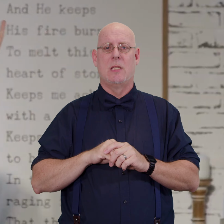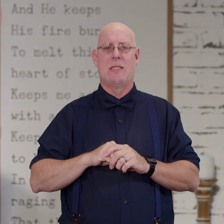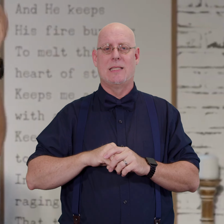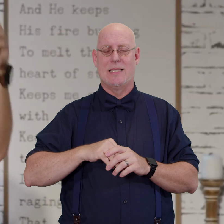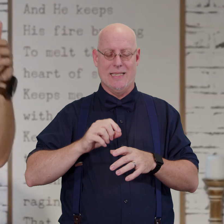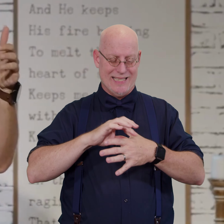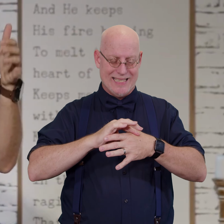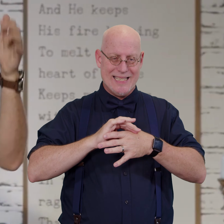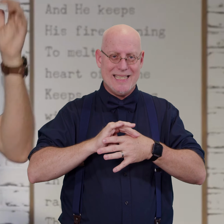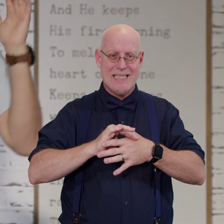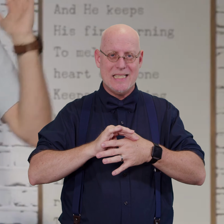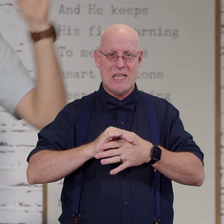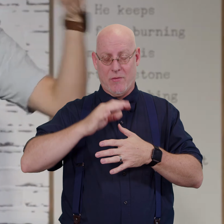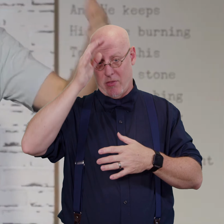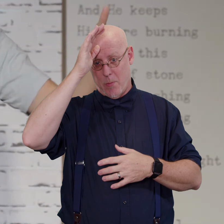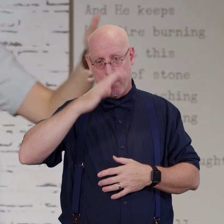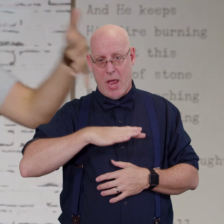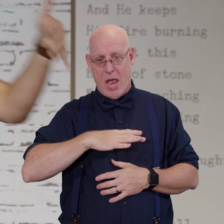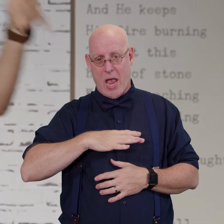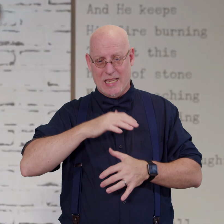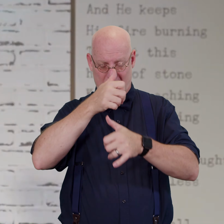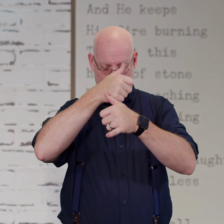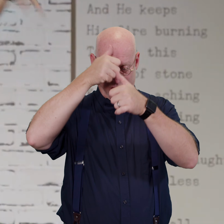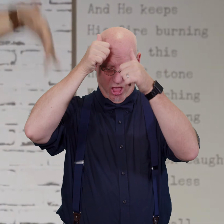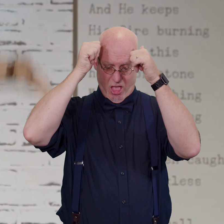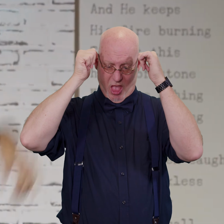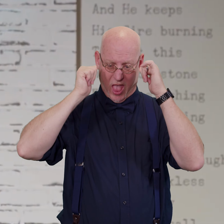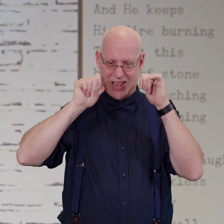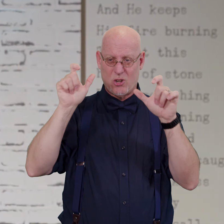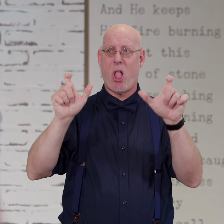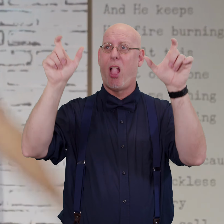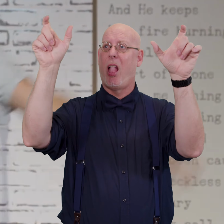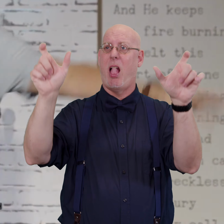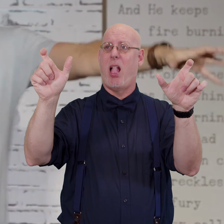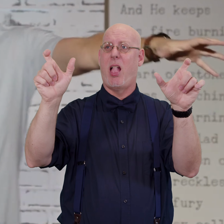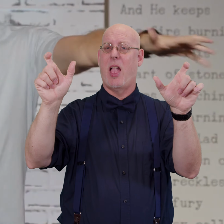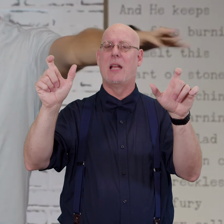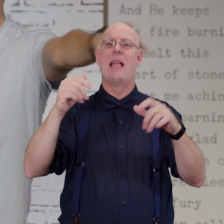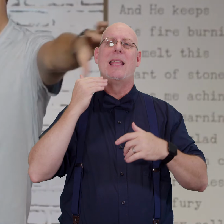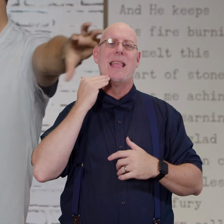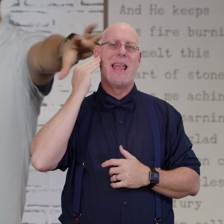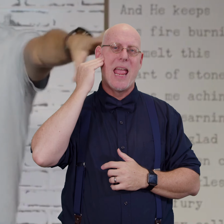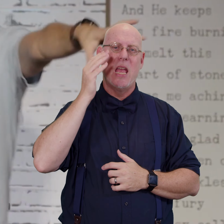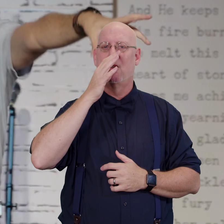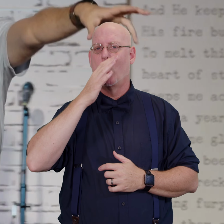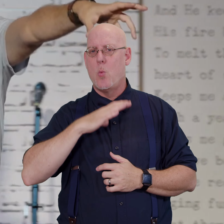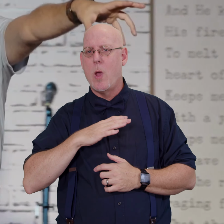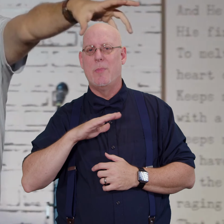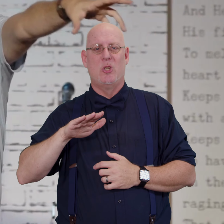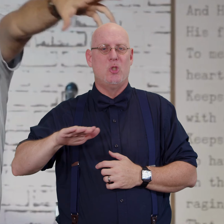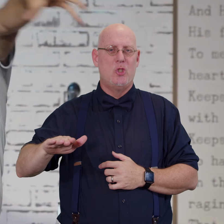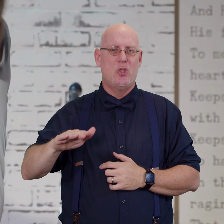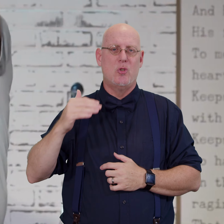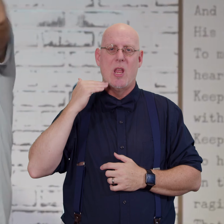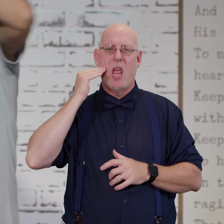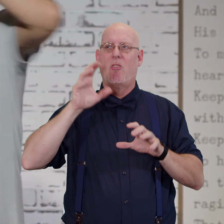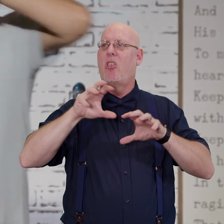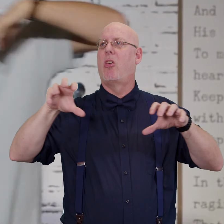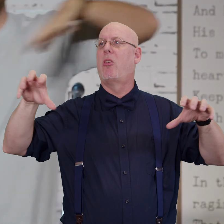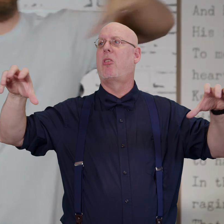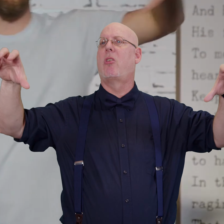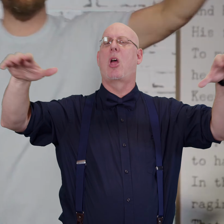the skins of the men that they had conquered in battle, and they would mount the heads of women and children all around